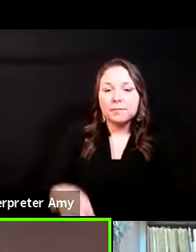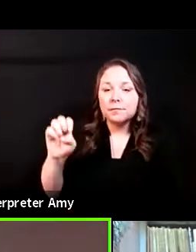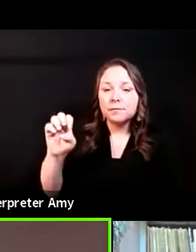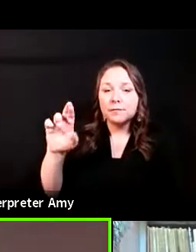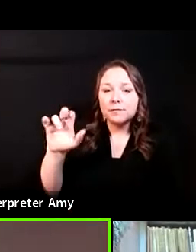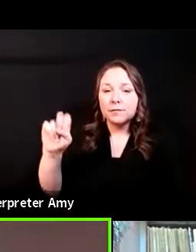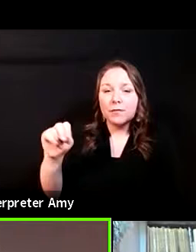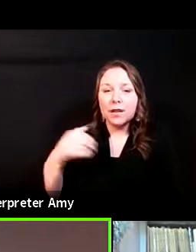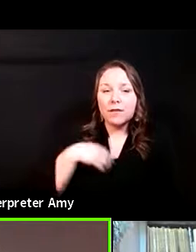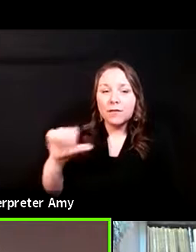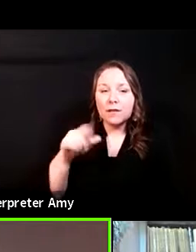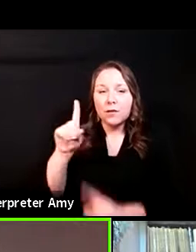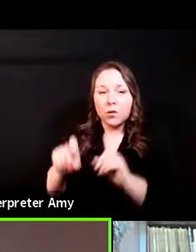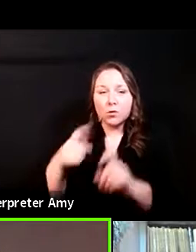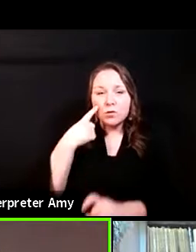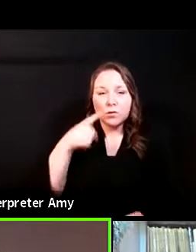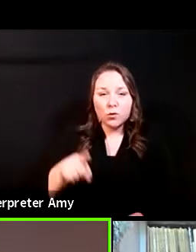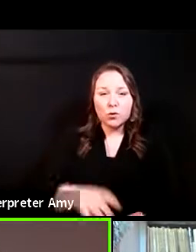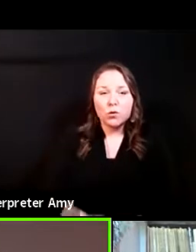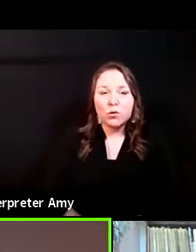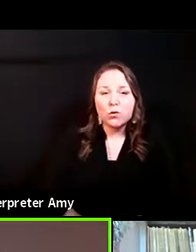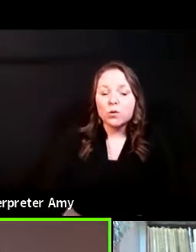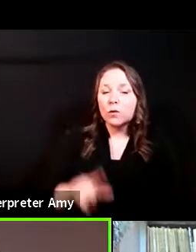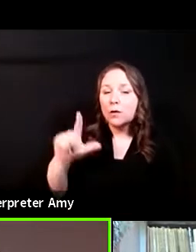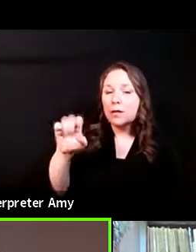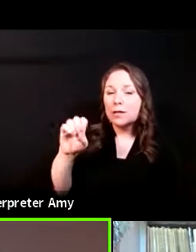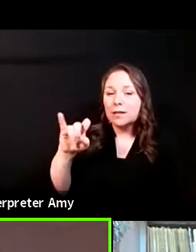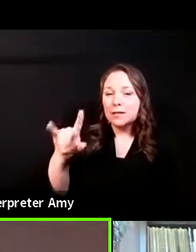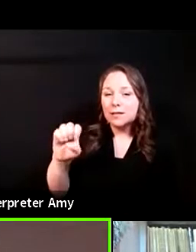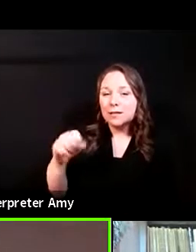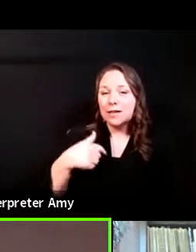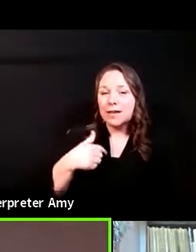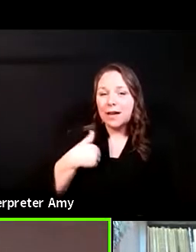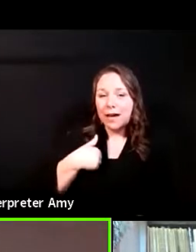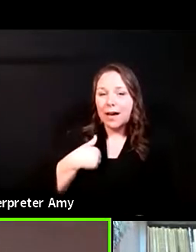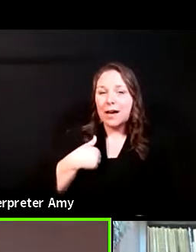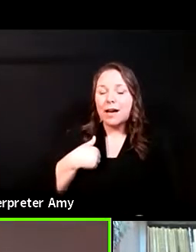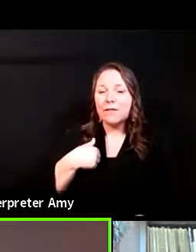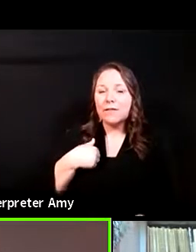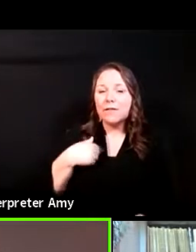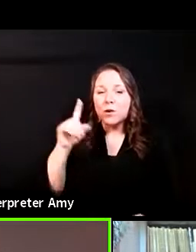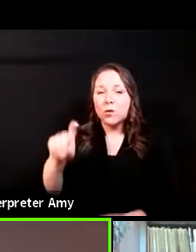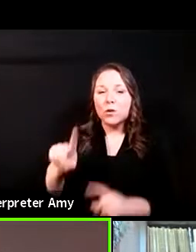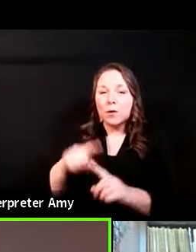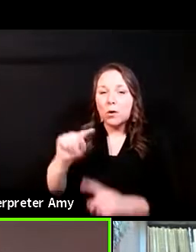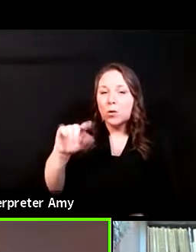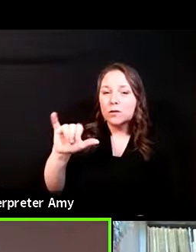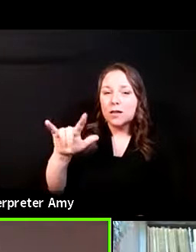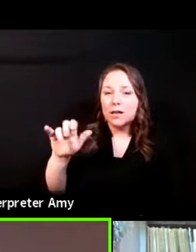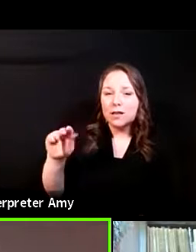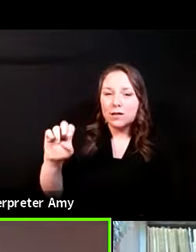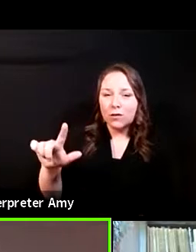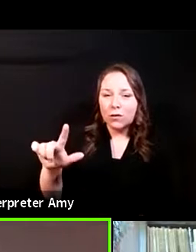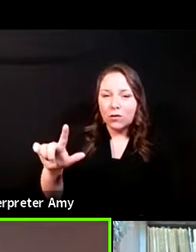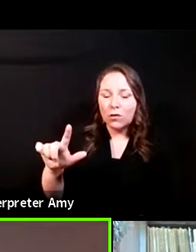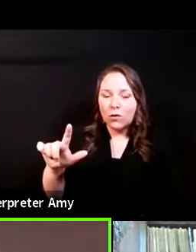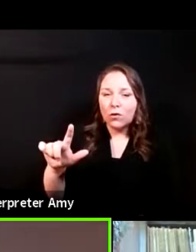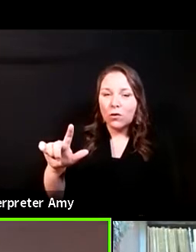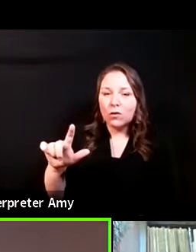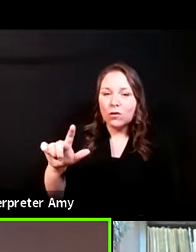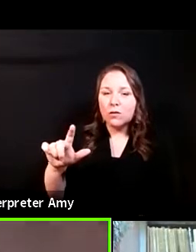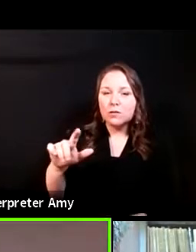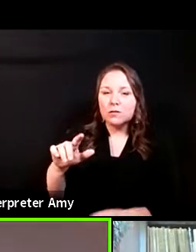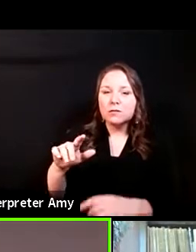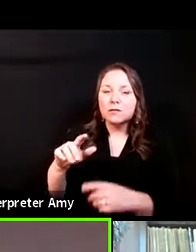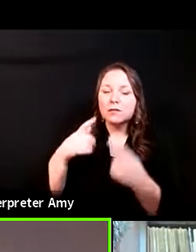have another question for you. So Leslie had a question about Tylenol's impact on the vaccine. We know some people experience discomfort after